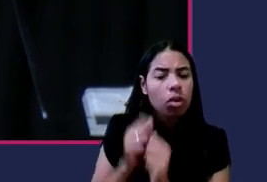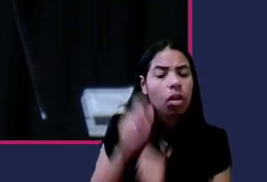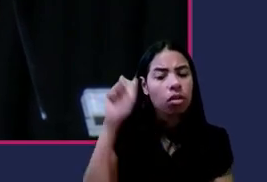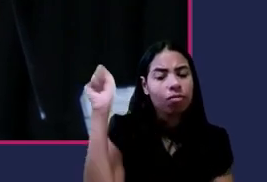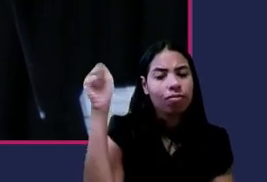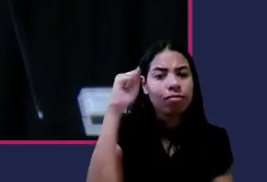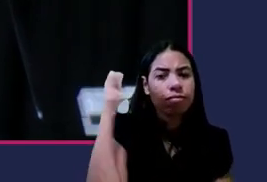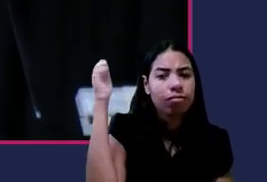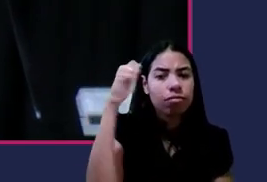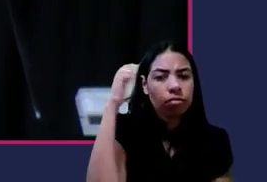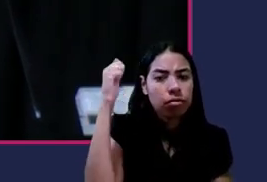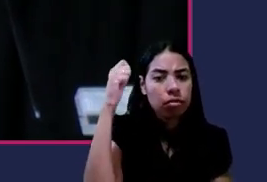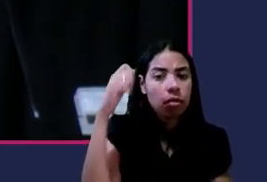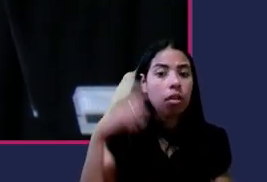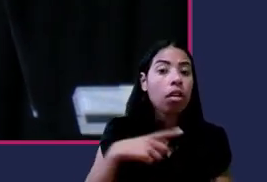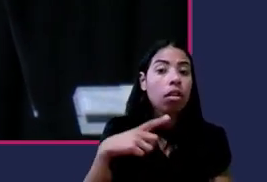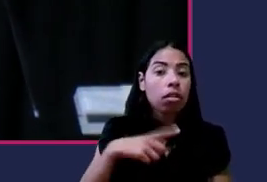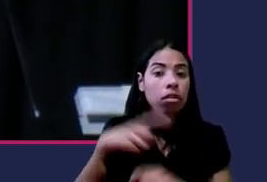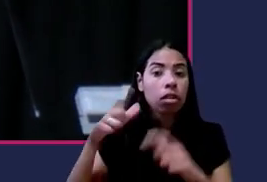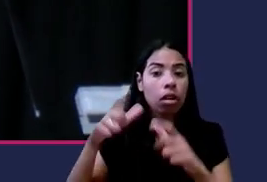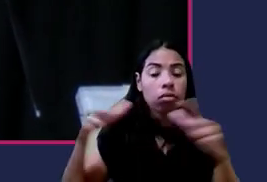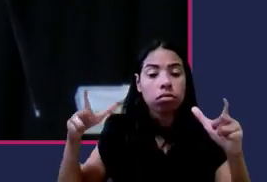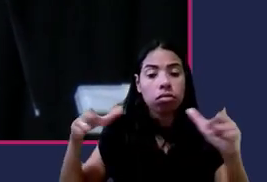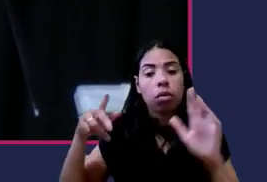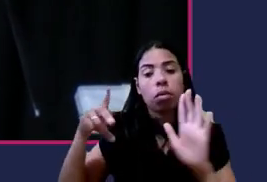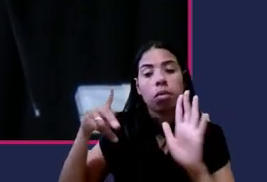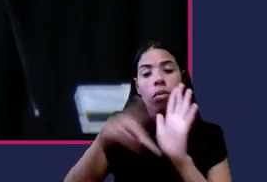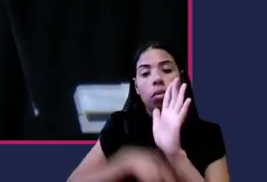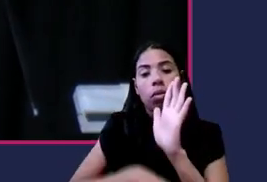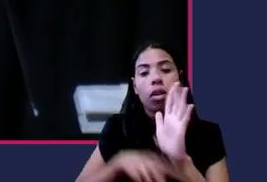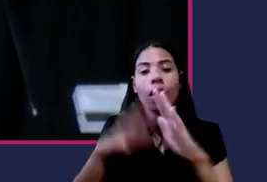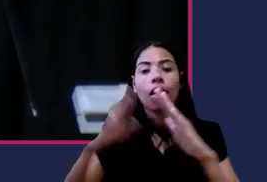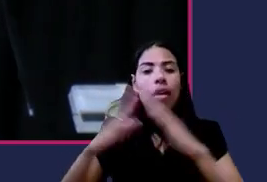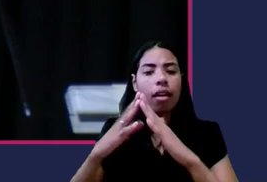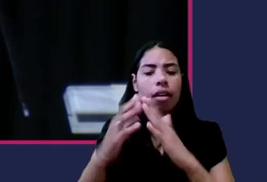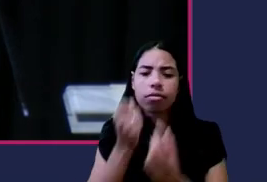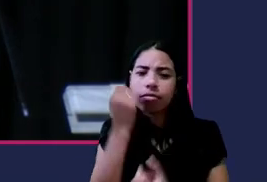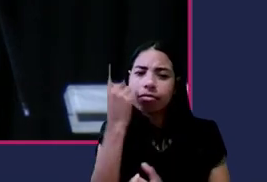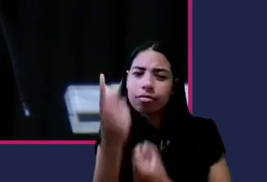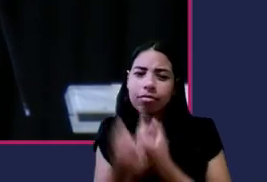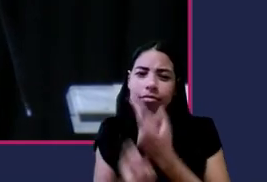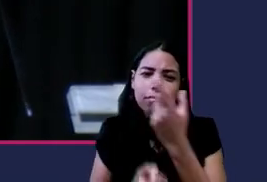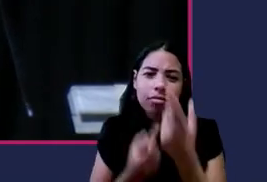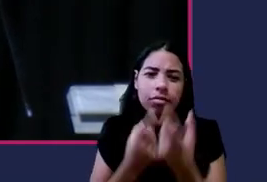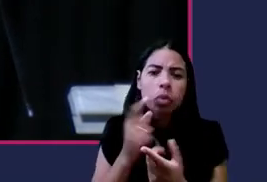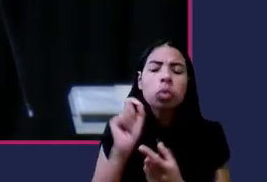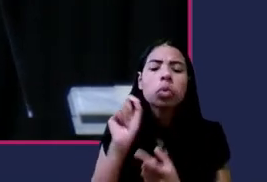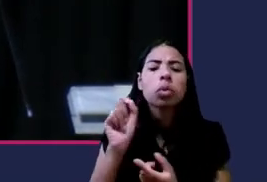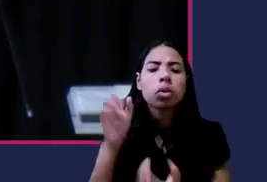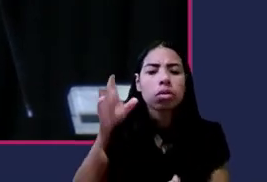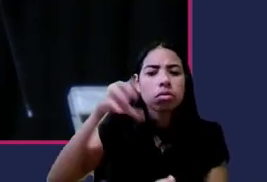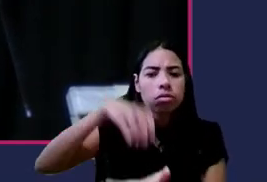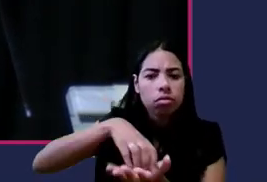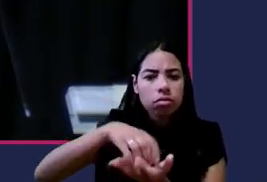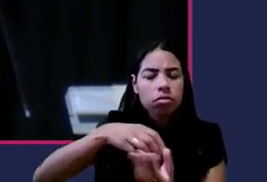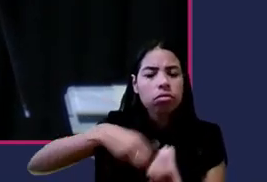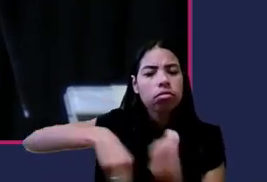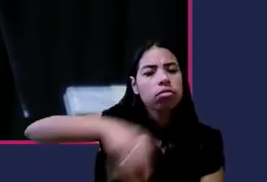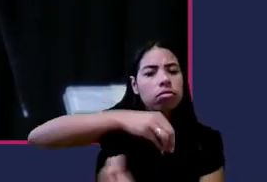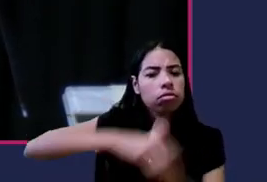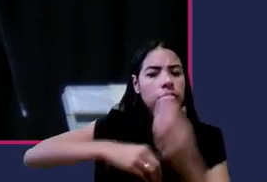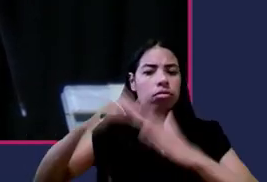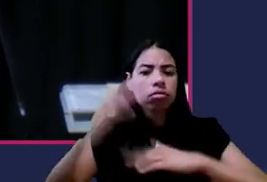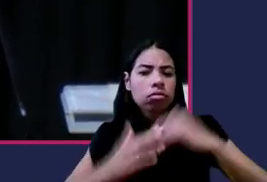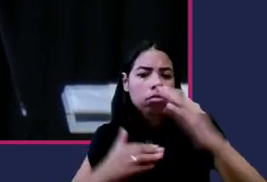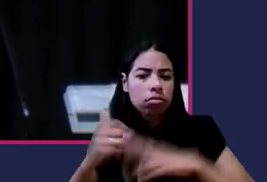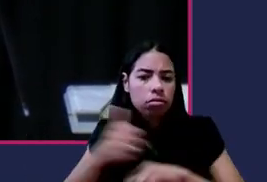Rio Grande do Sul. There, we have our largest project, Casa dos Raros, the first integrated and multidisciplinary